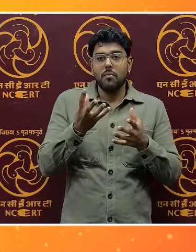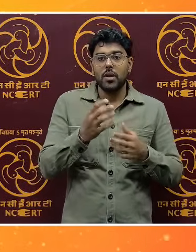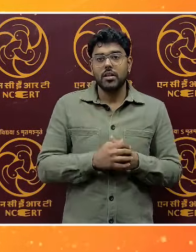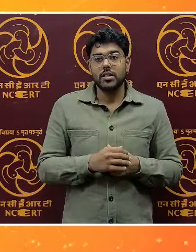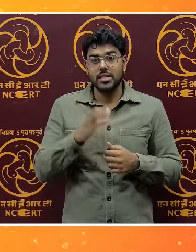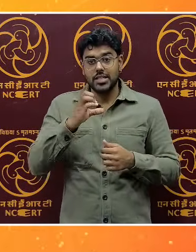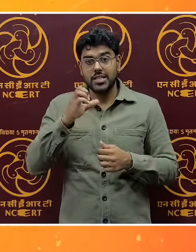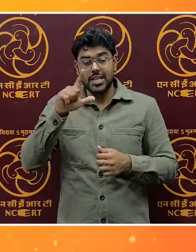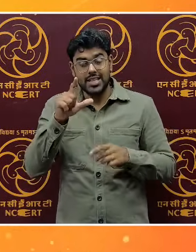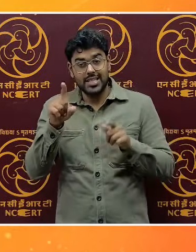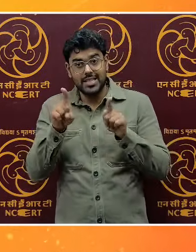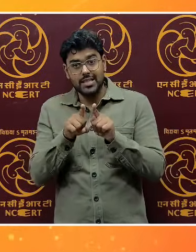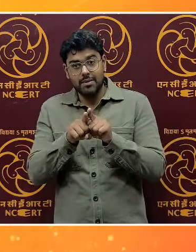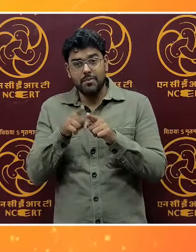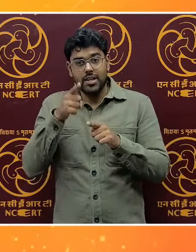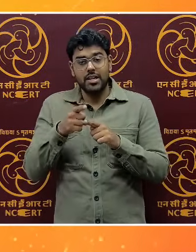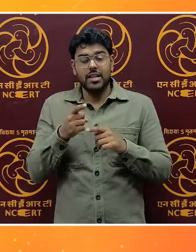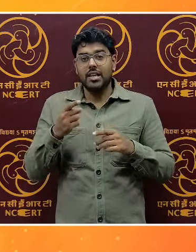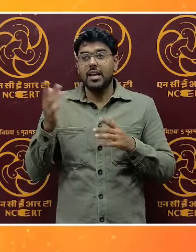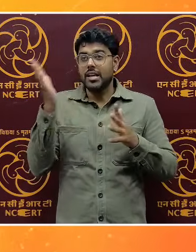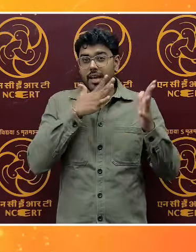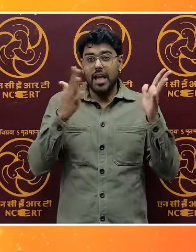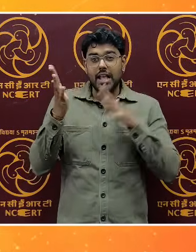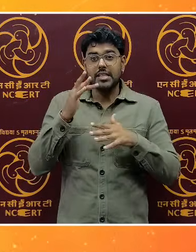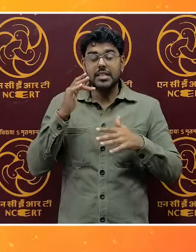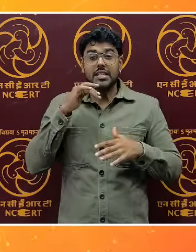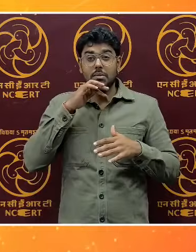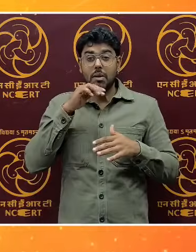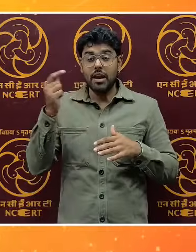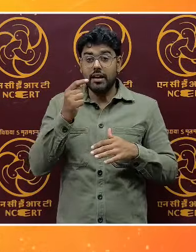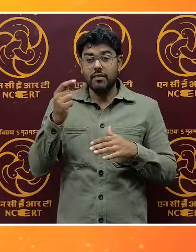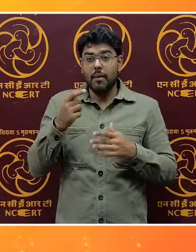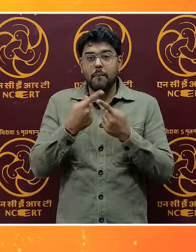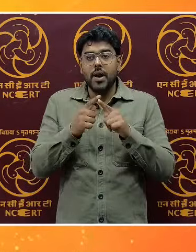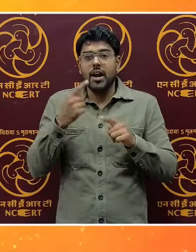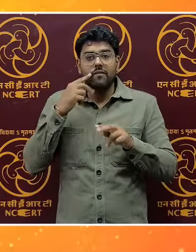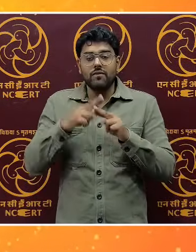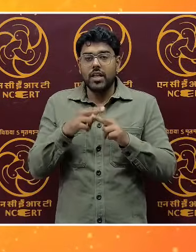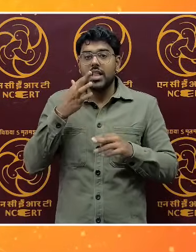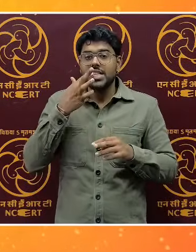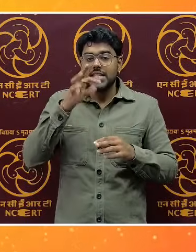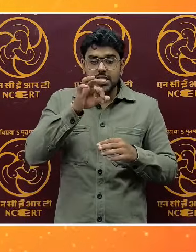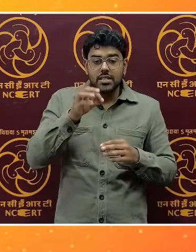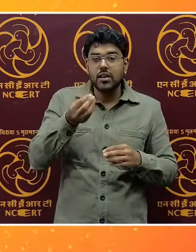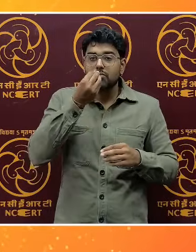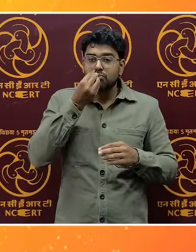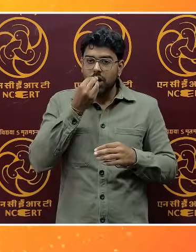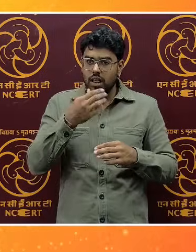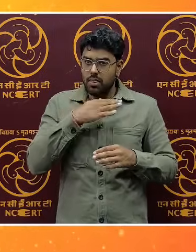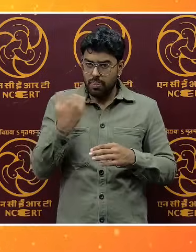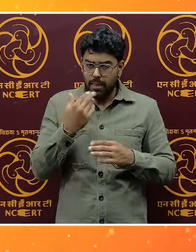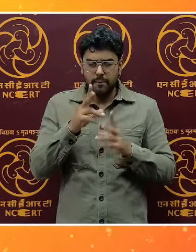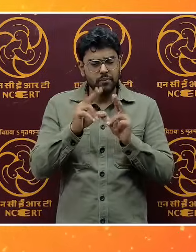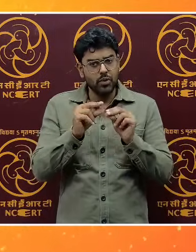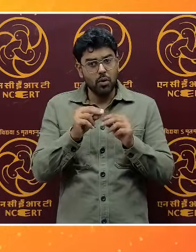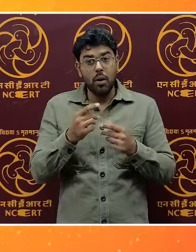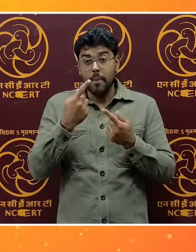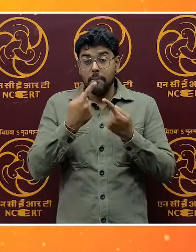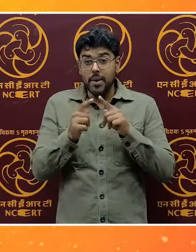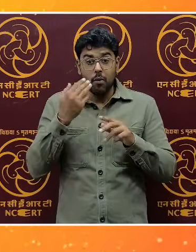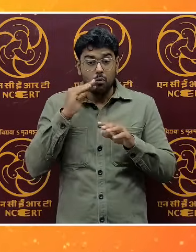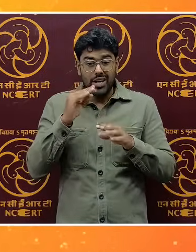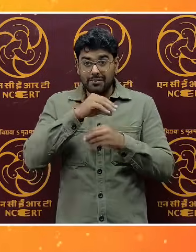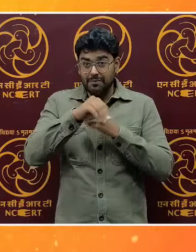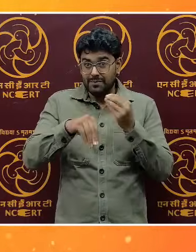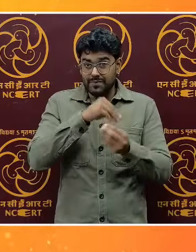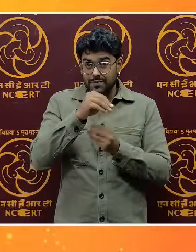Cl at the same time, it's a poisonous gas. But nobody dies of eating salt. Yes. Because when they are forming